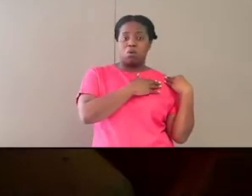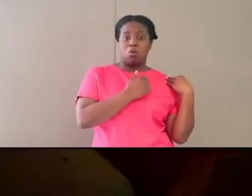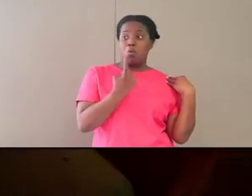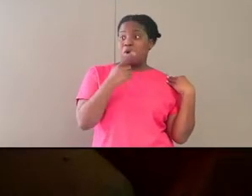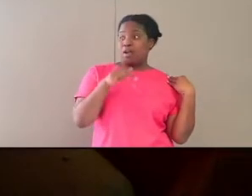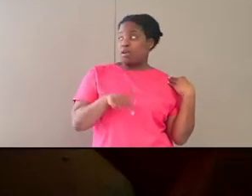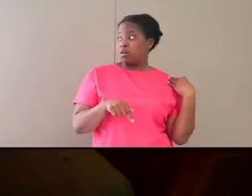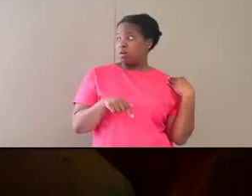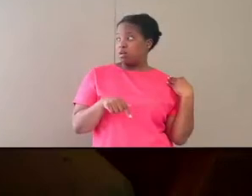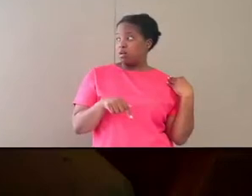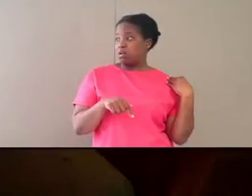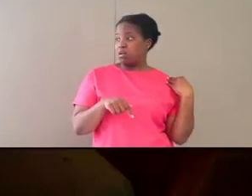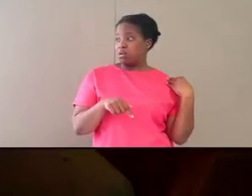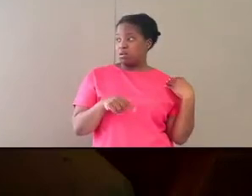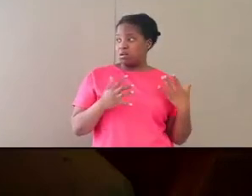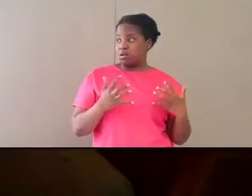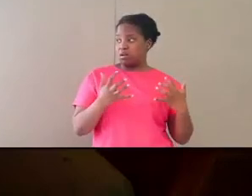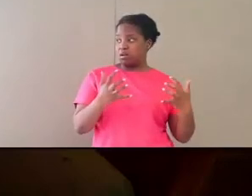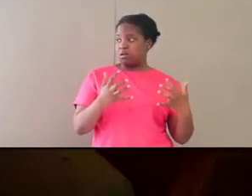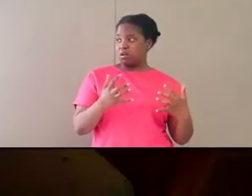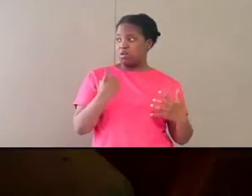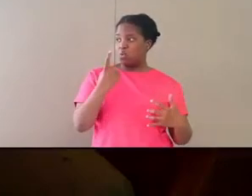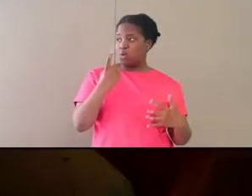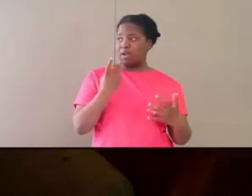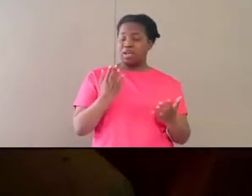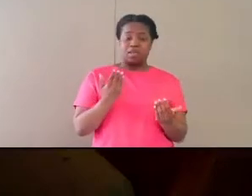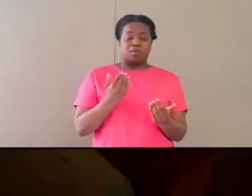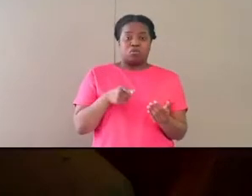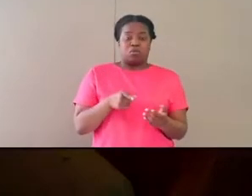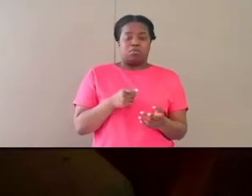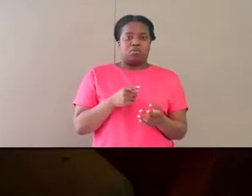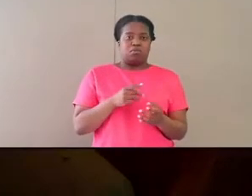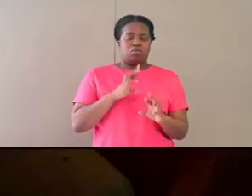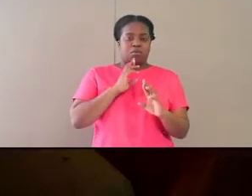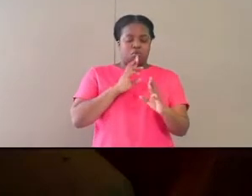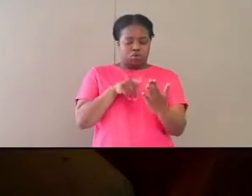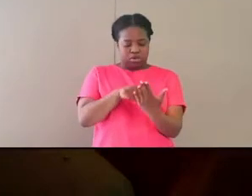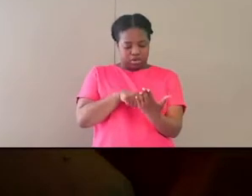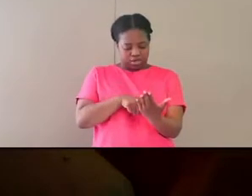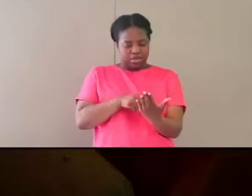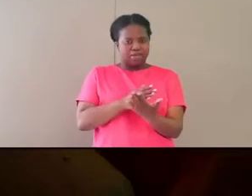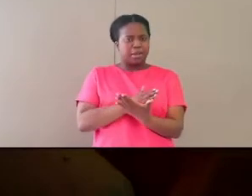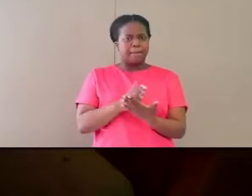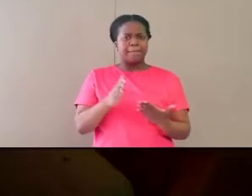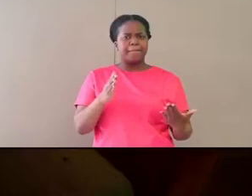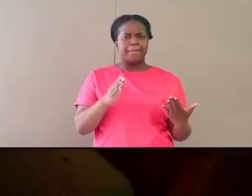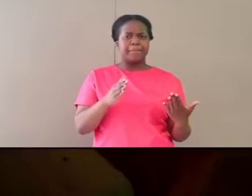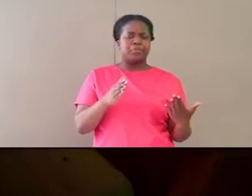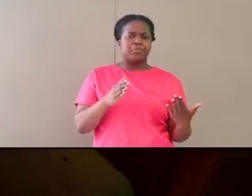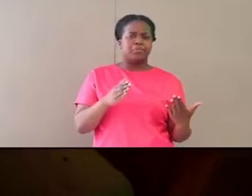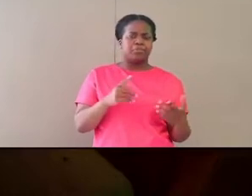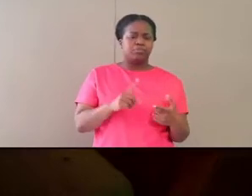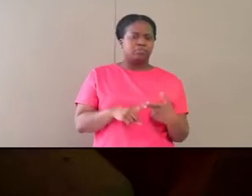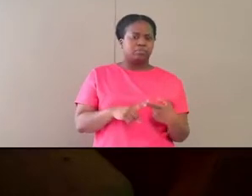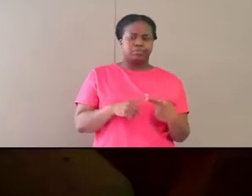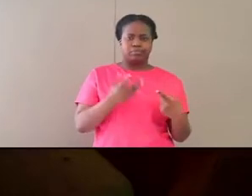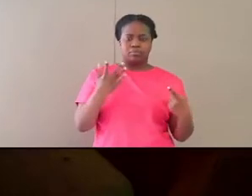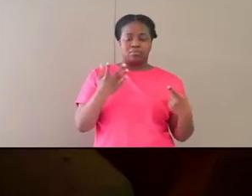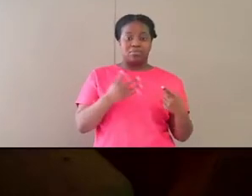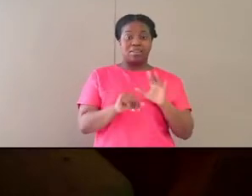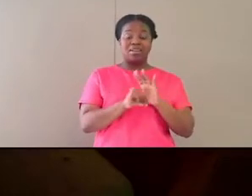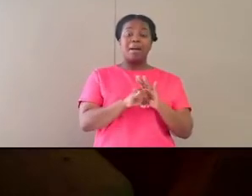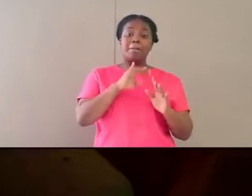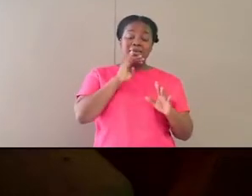expected. mean, some of the inputs that came from the report speaks to issues that speaks to identification,